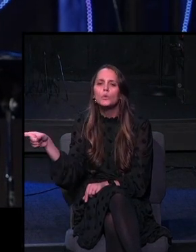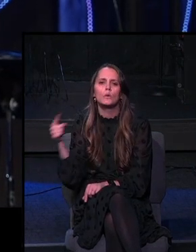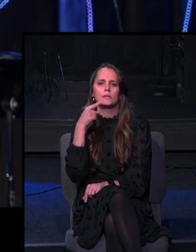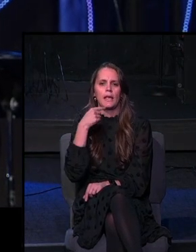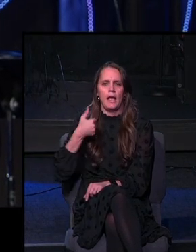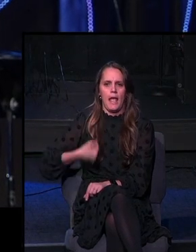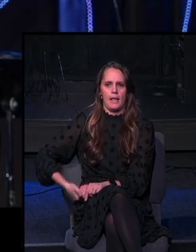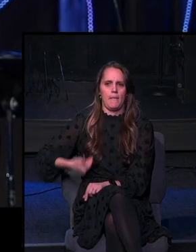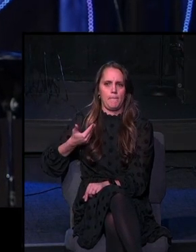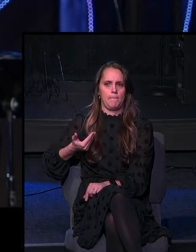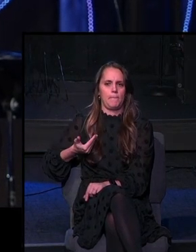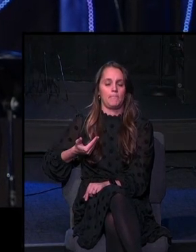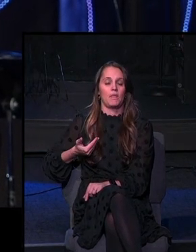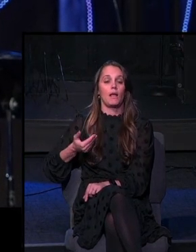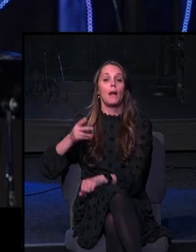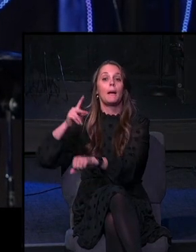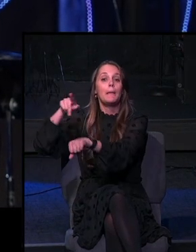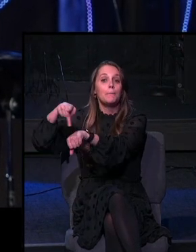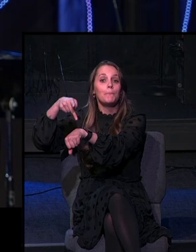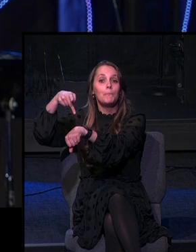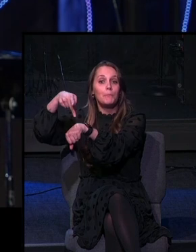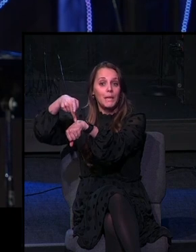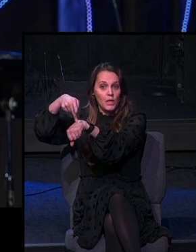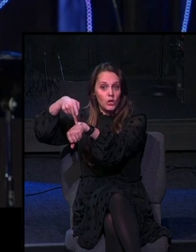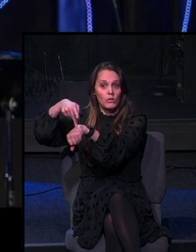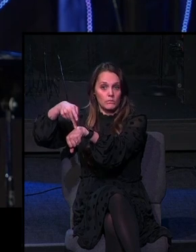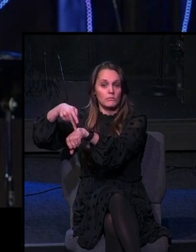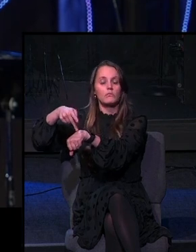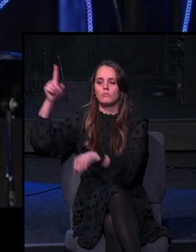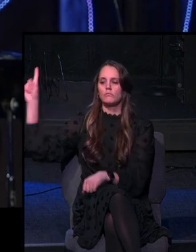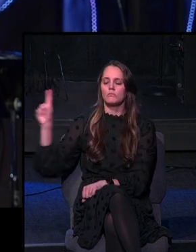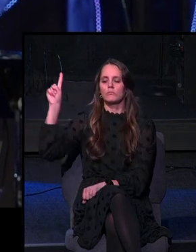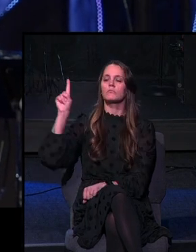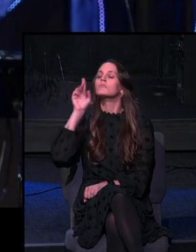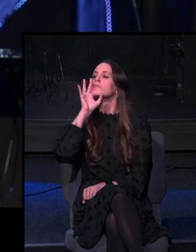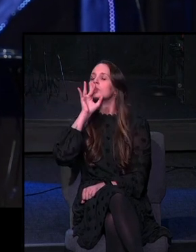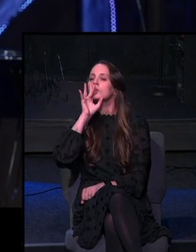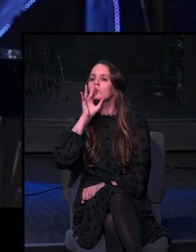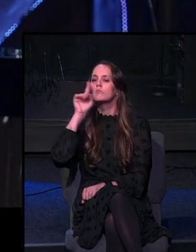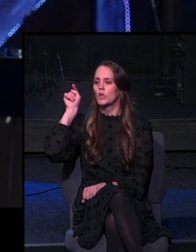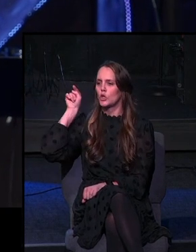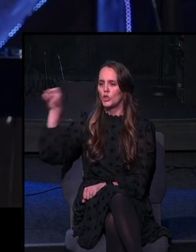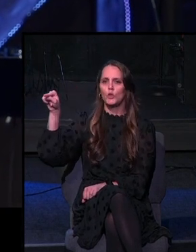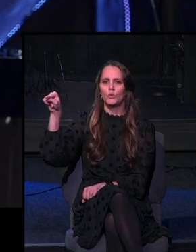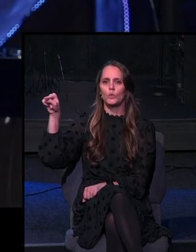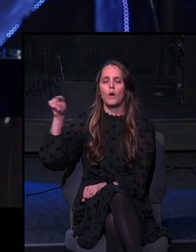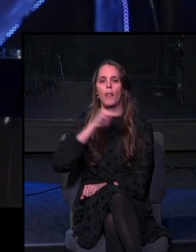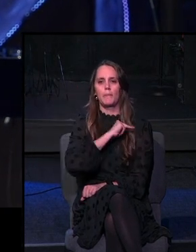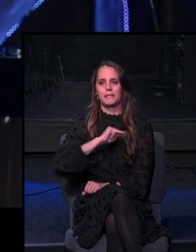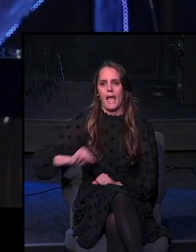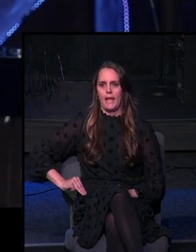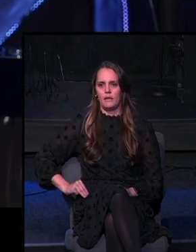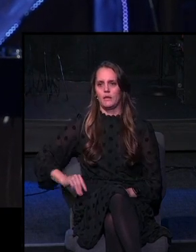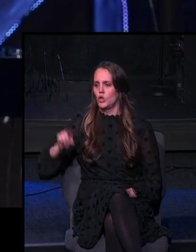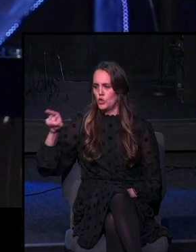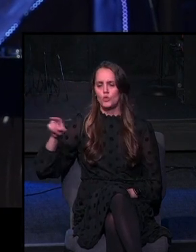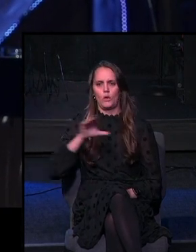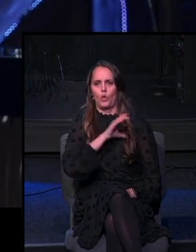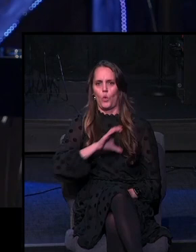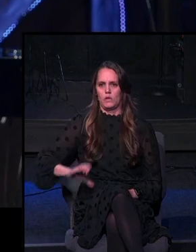I? And Peter speaks up and he goes, you're the Messiah. You're the